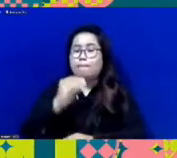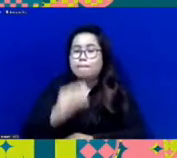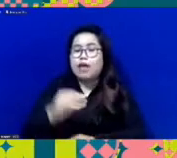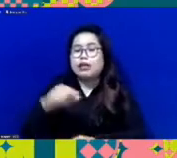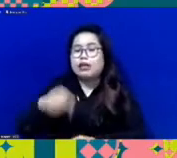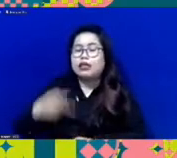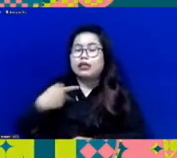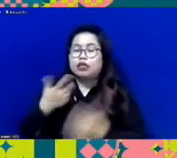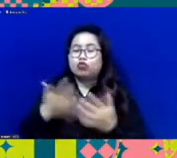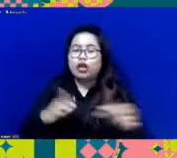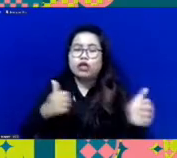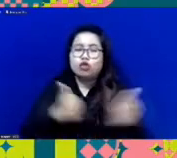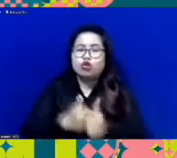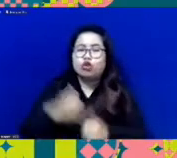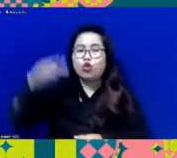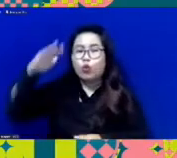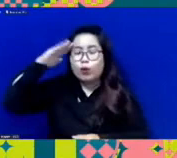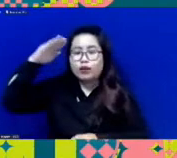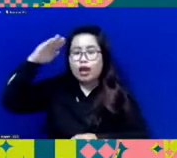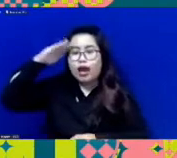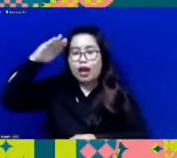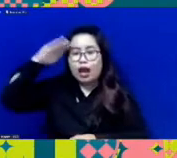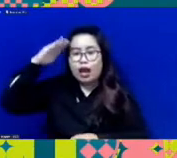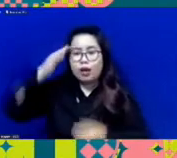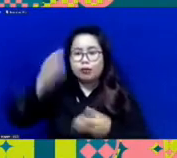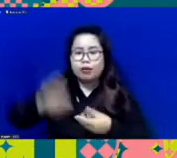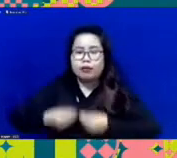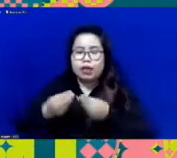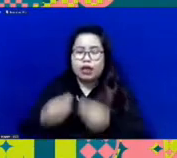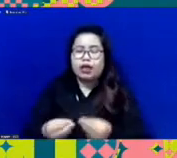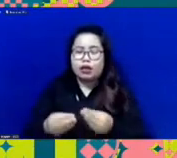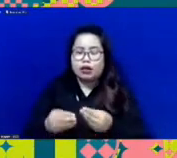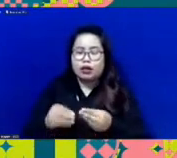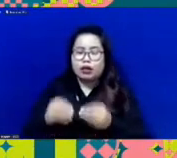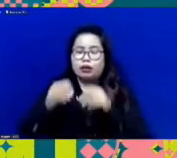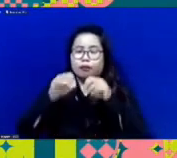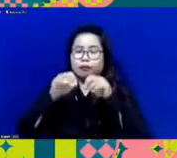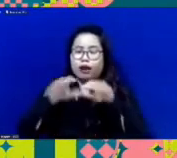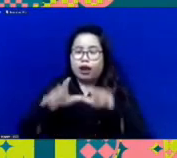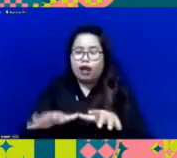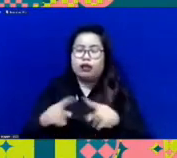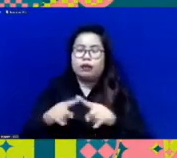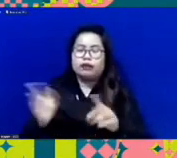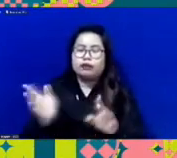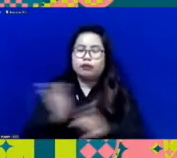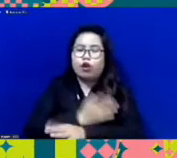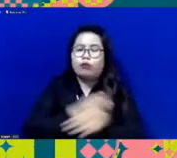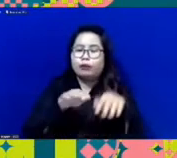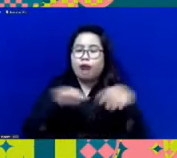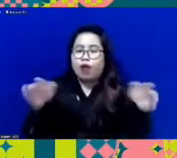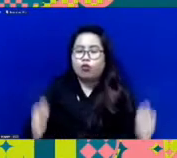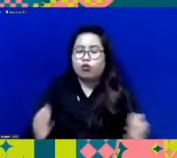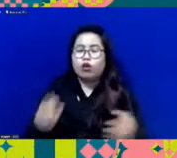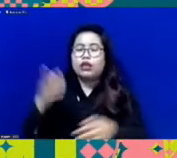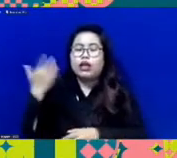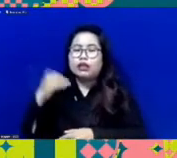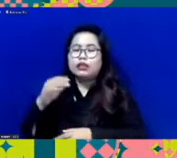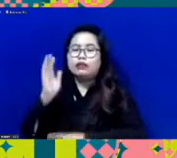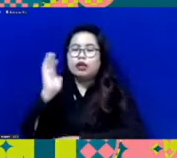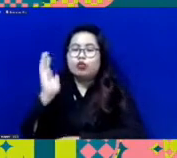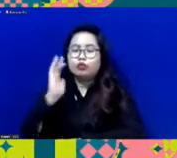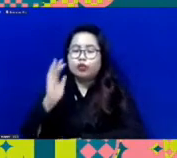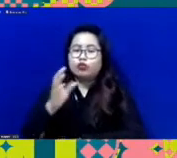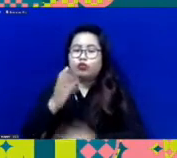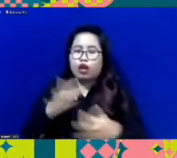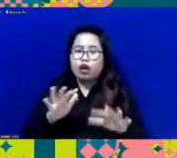and I got on stage, you were already on stage, we both prayed to our own faith, and yet Panchasila is about the one God. It doesn't